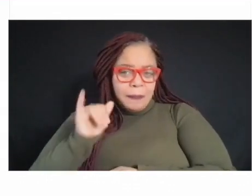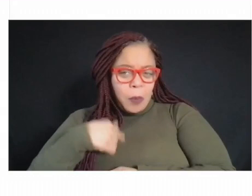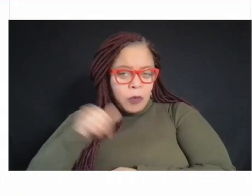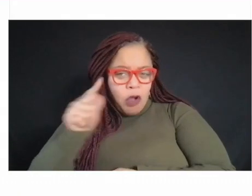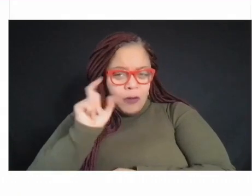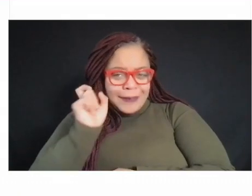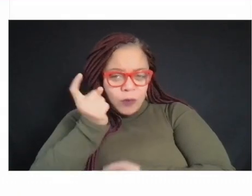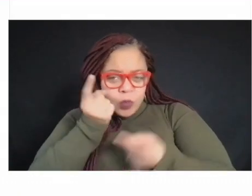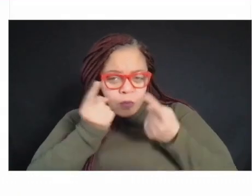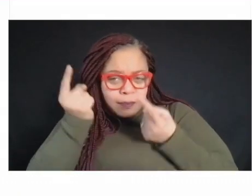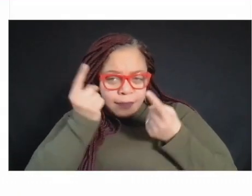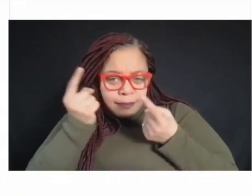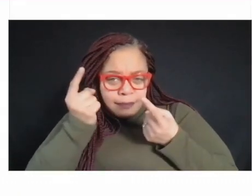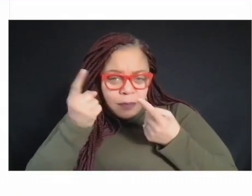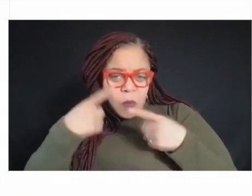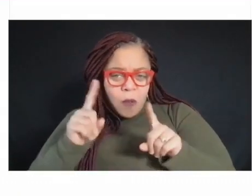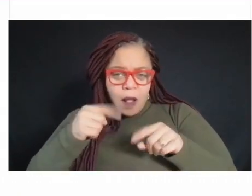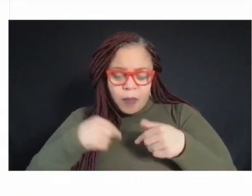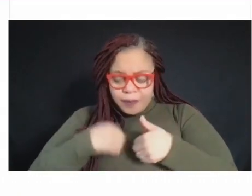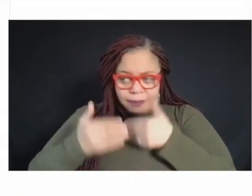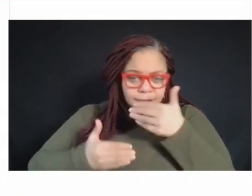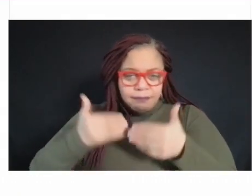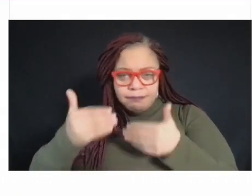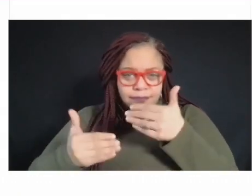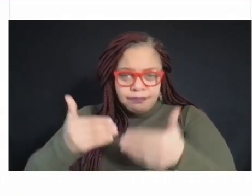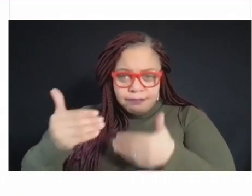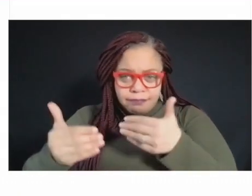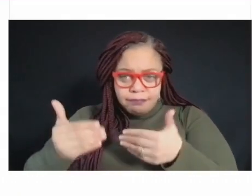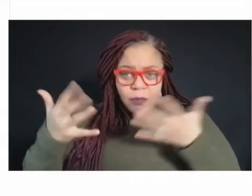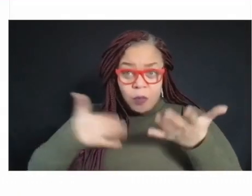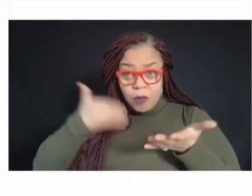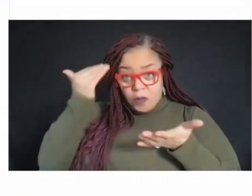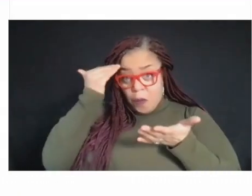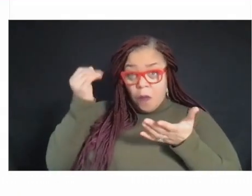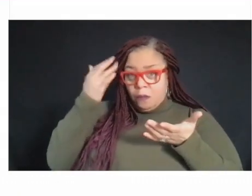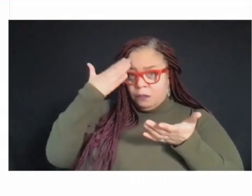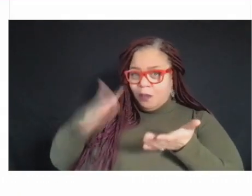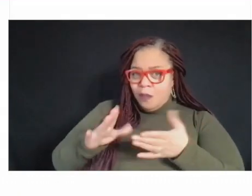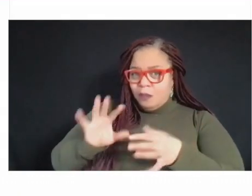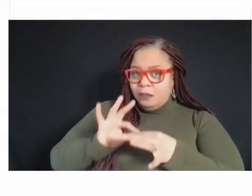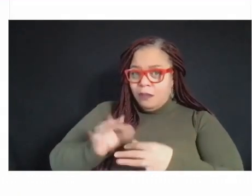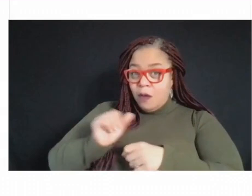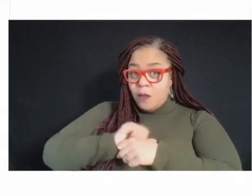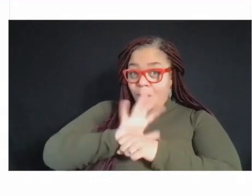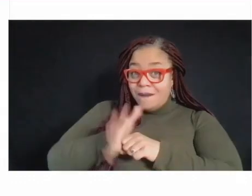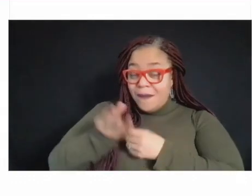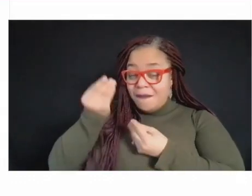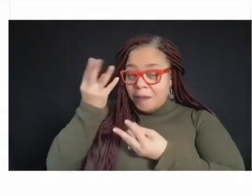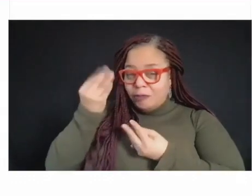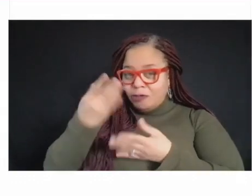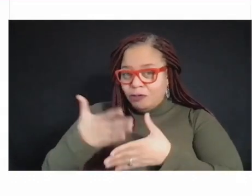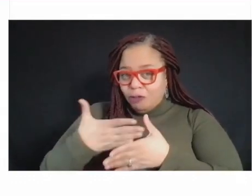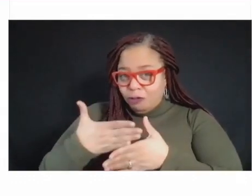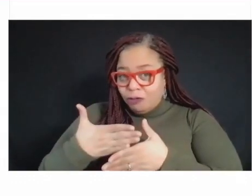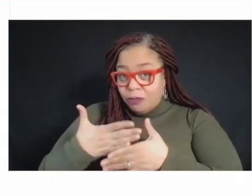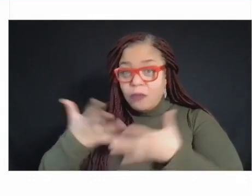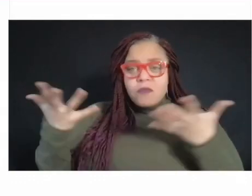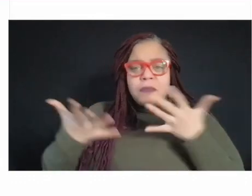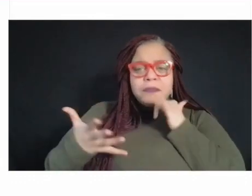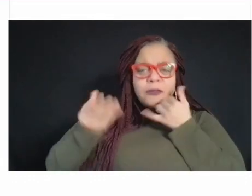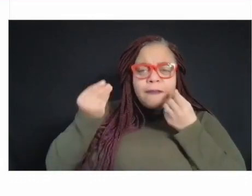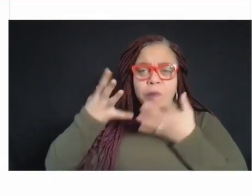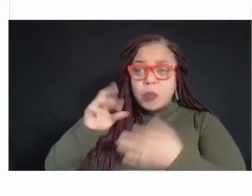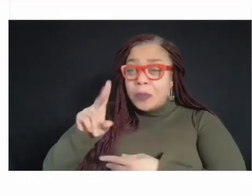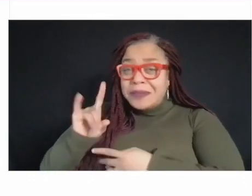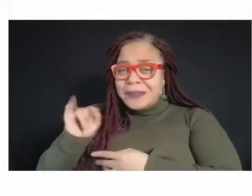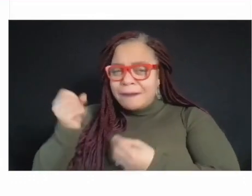know and don't know about COVID, information sharing, where does misinformation or disinformation come from? More importantly, even what is